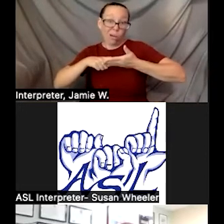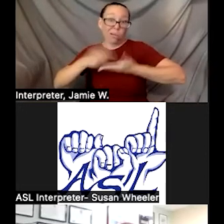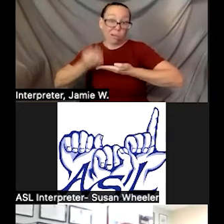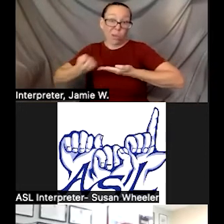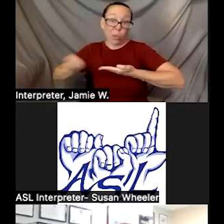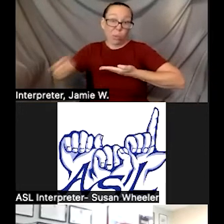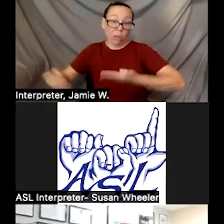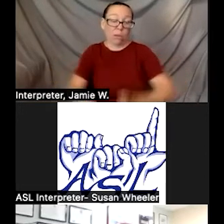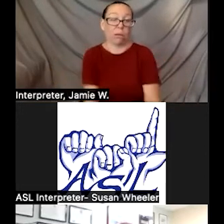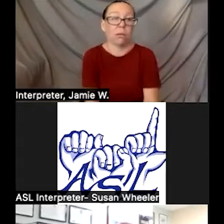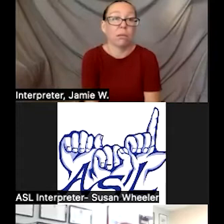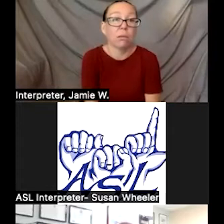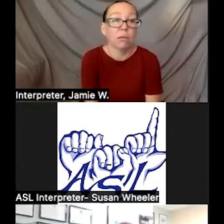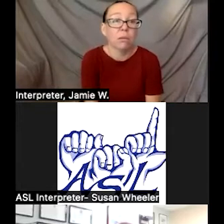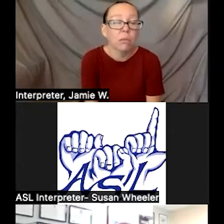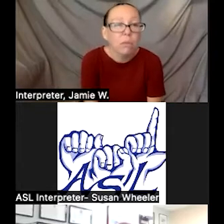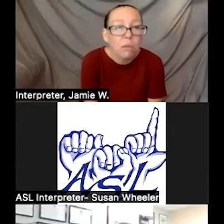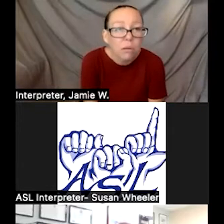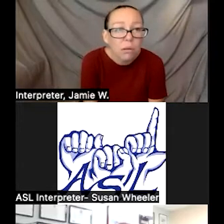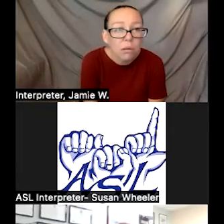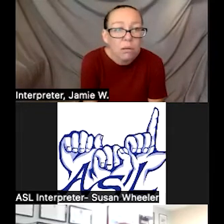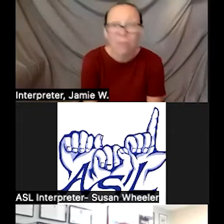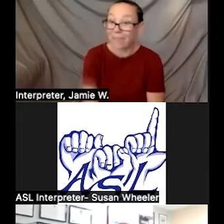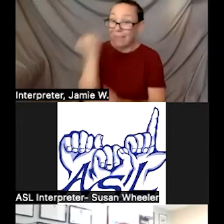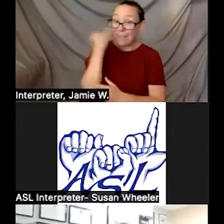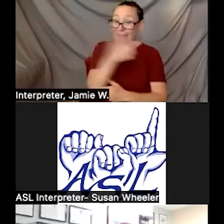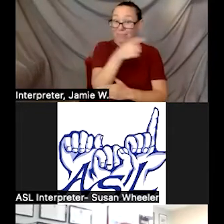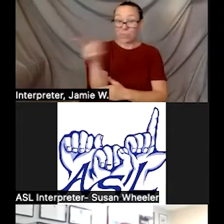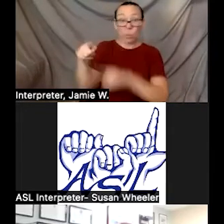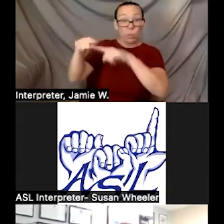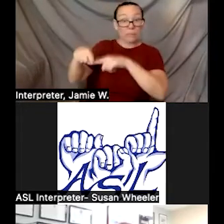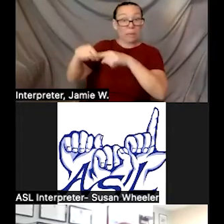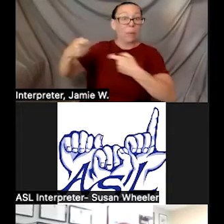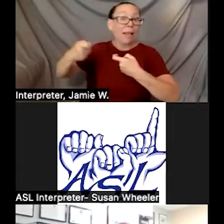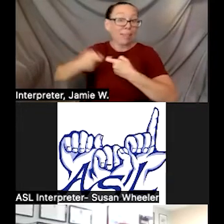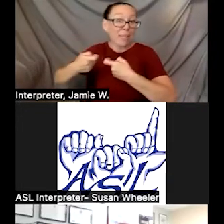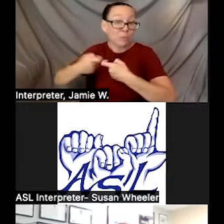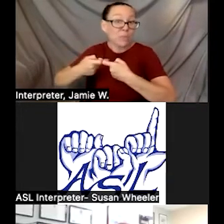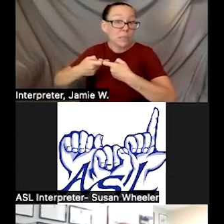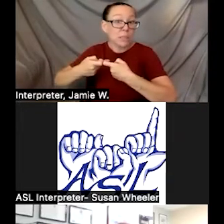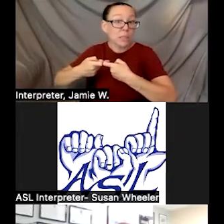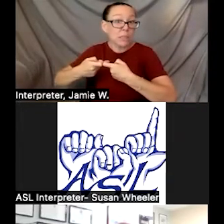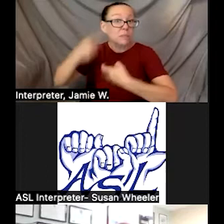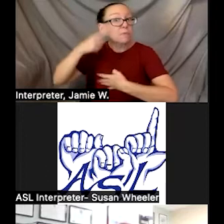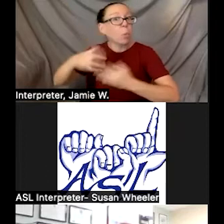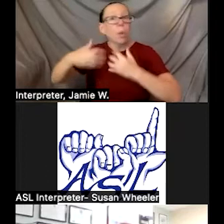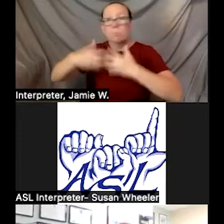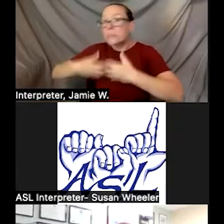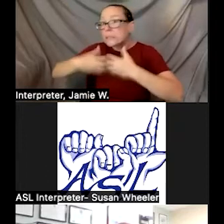there. Also too, if you are dependent on electrical supply, hopefully you